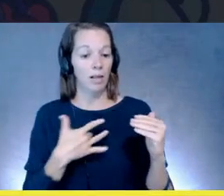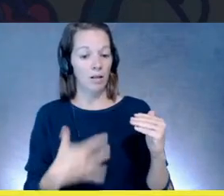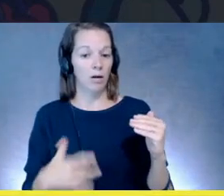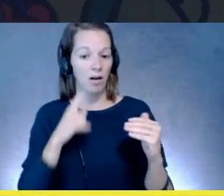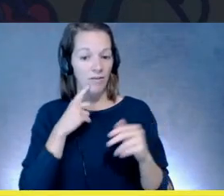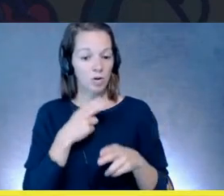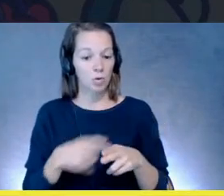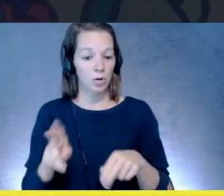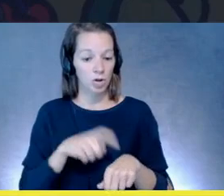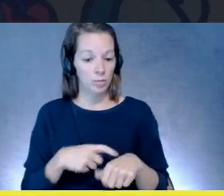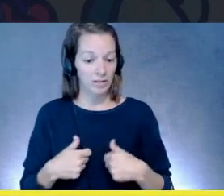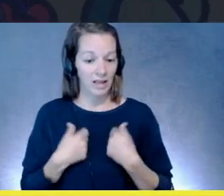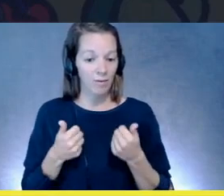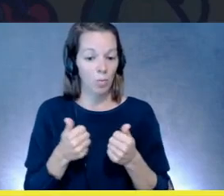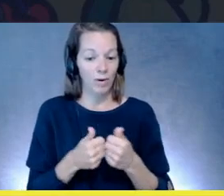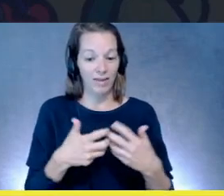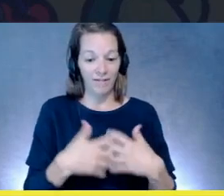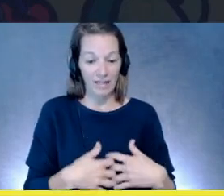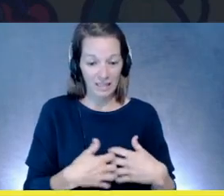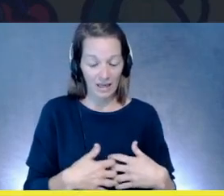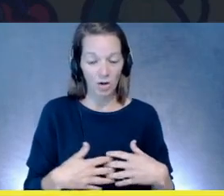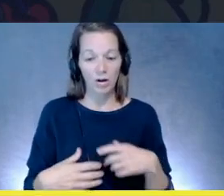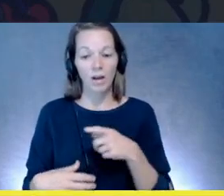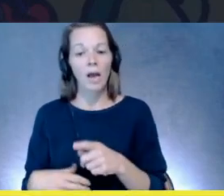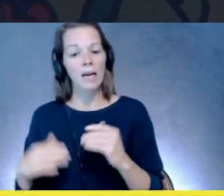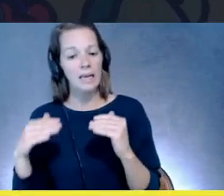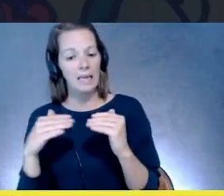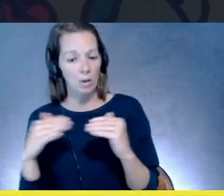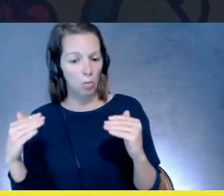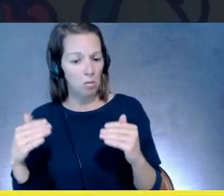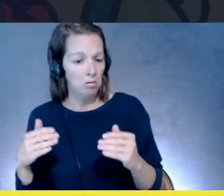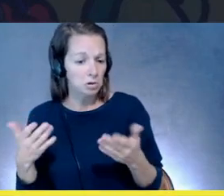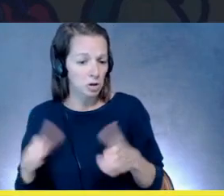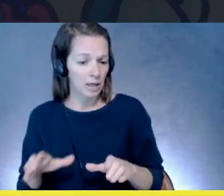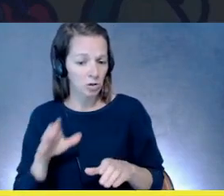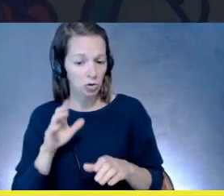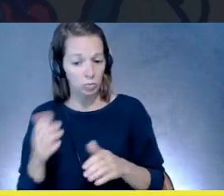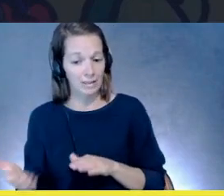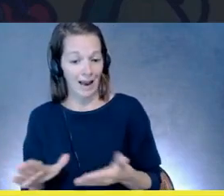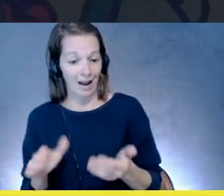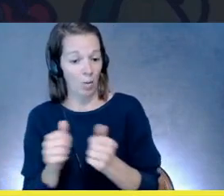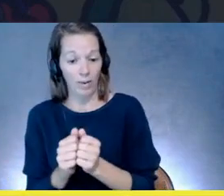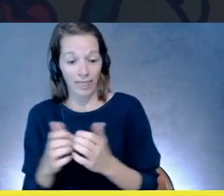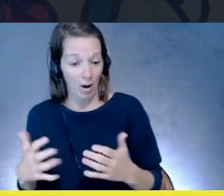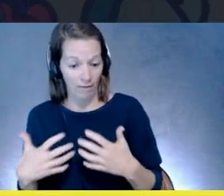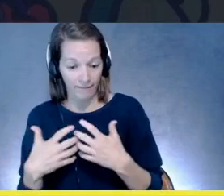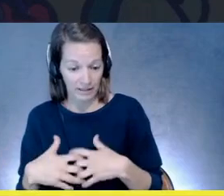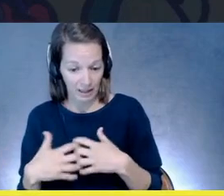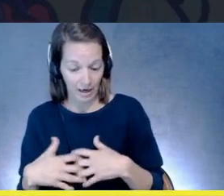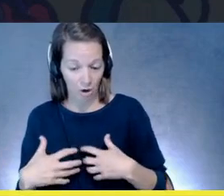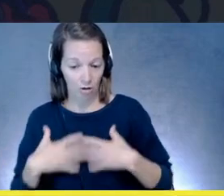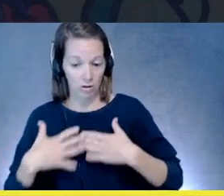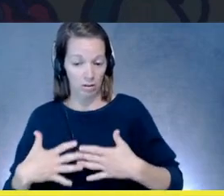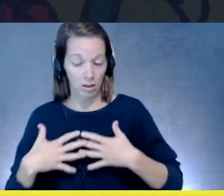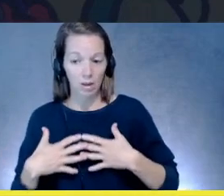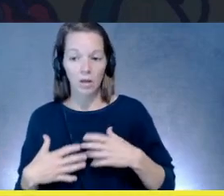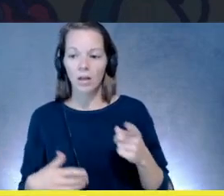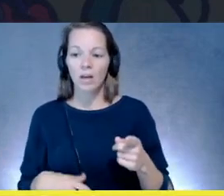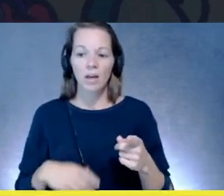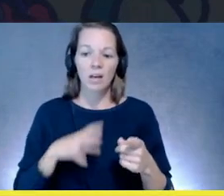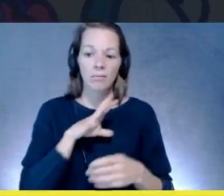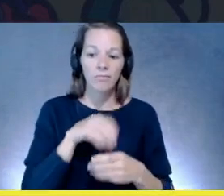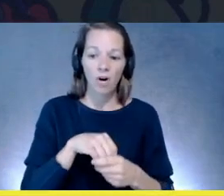with a ventilator and an equal likelihood of death without one. We randomly vary respondent gender, race,